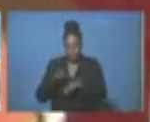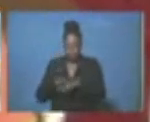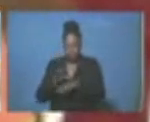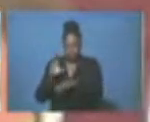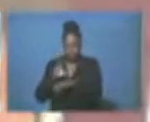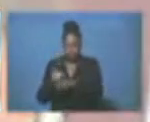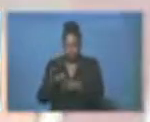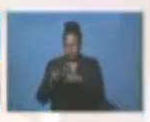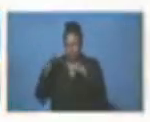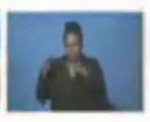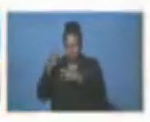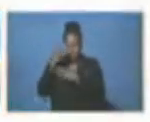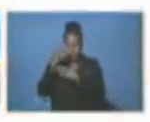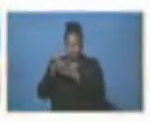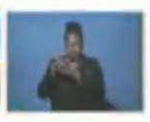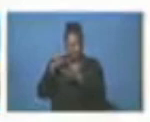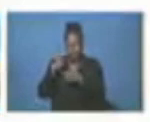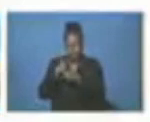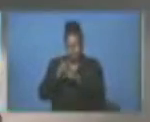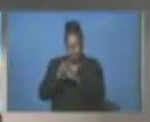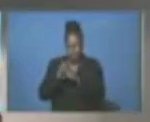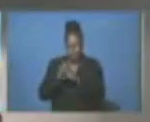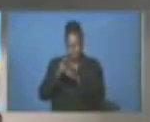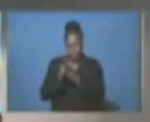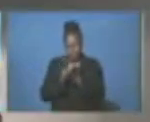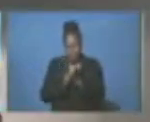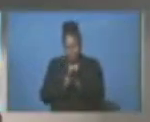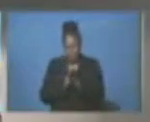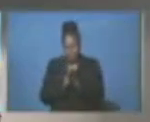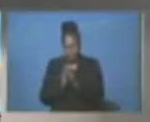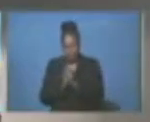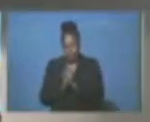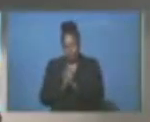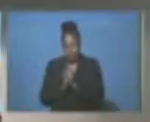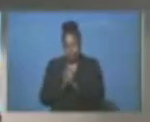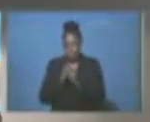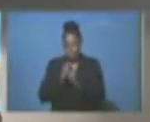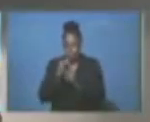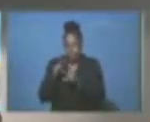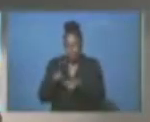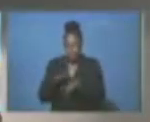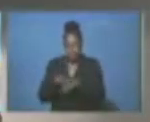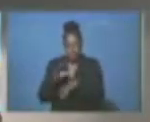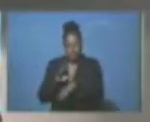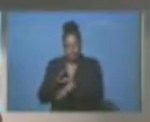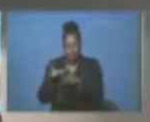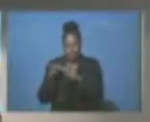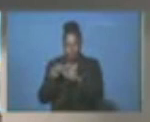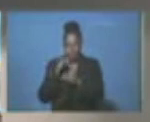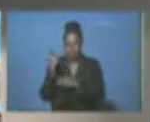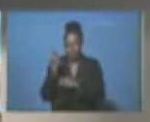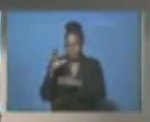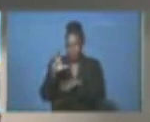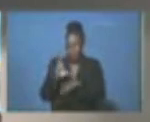church before moving to advance the legislation. It's not a matter of relying heavily on the church. The meetings are not just with the church. Those